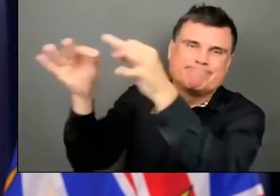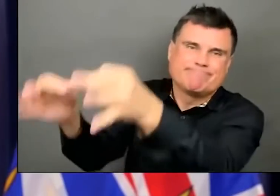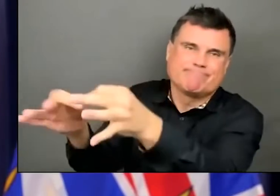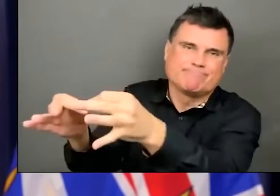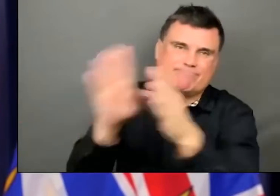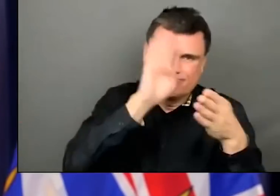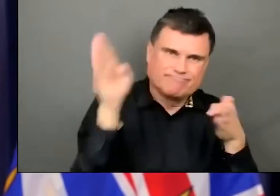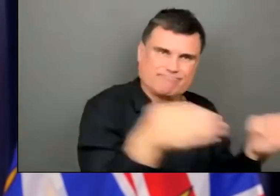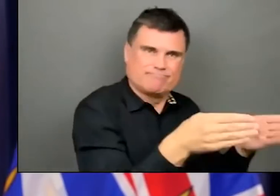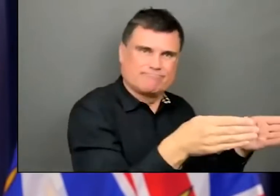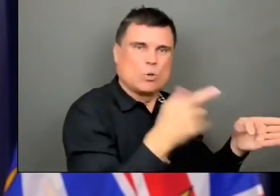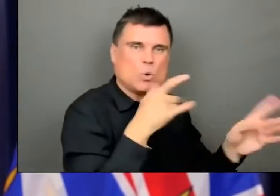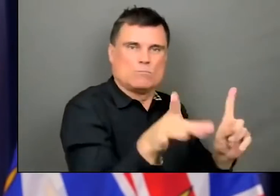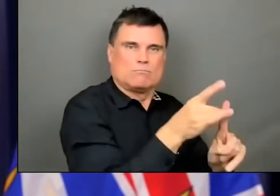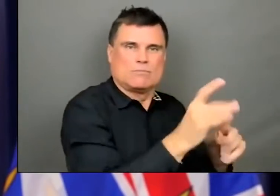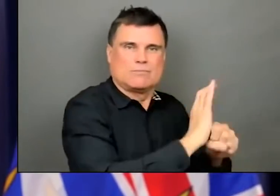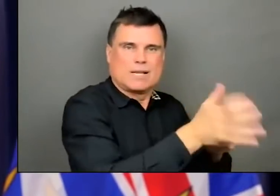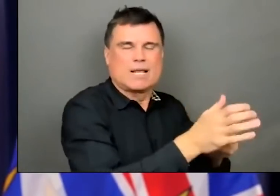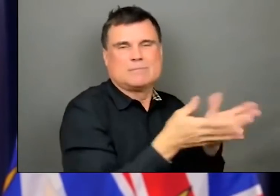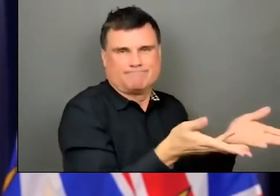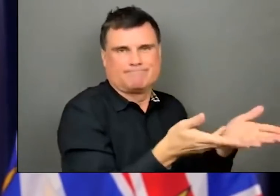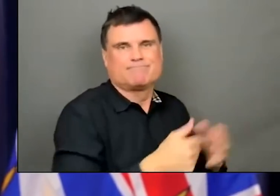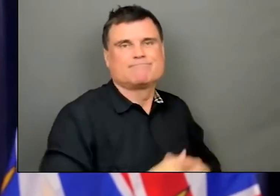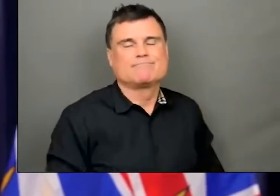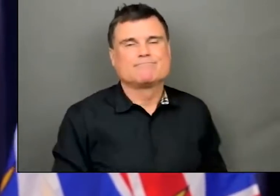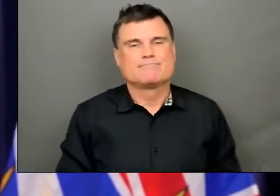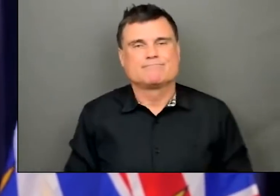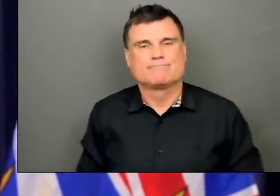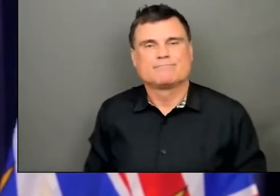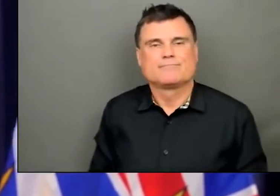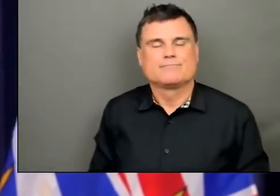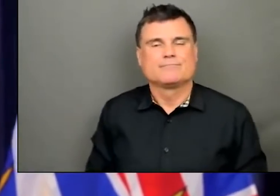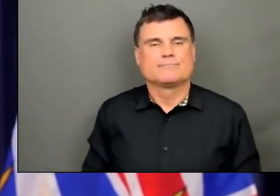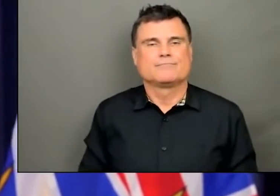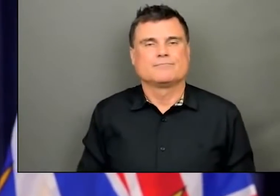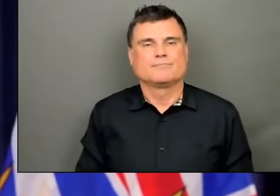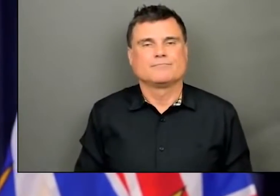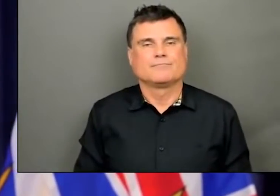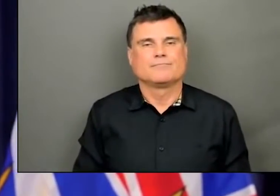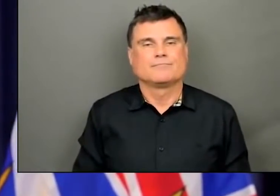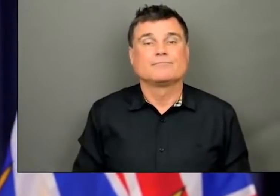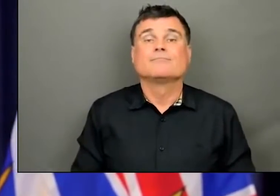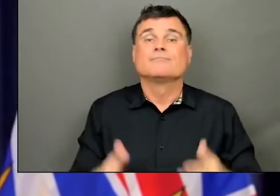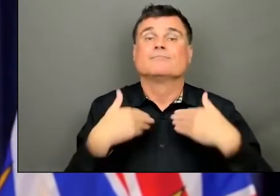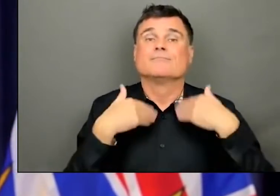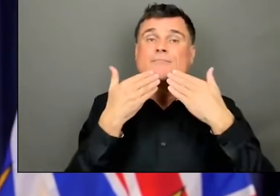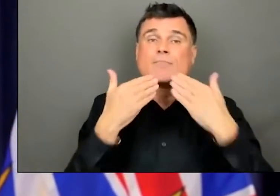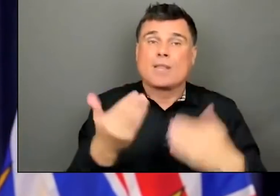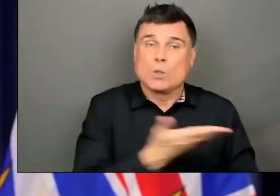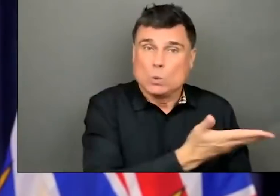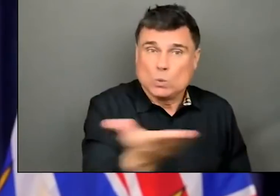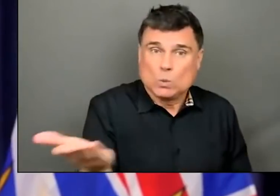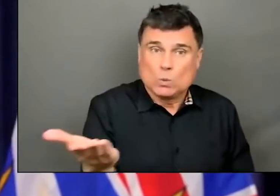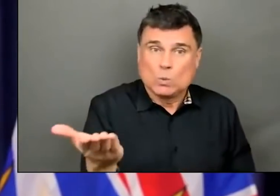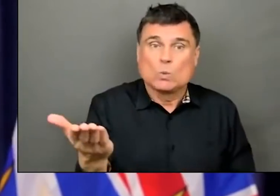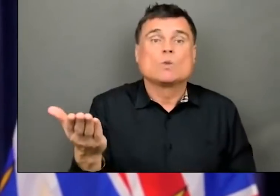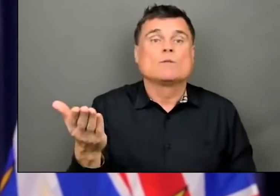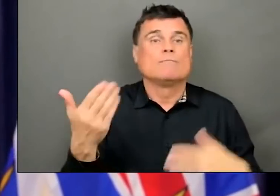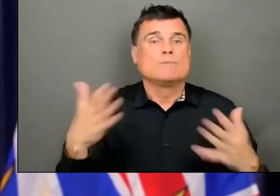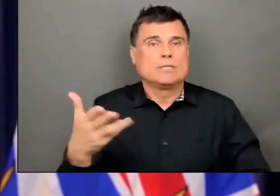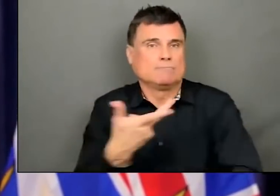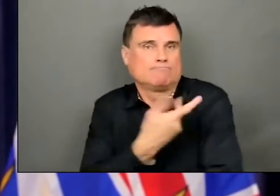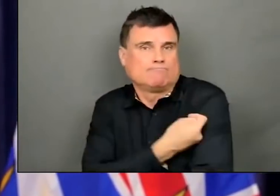a massive number of people, massive share of those in hospital with COVID-19 are those who are